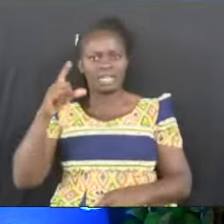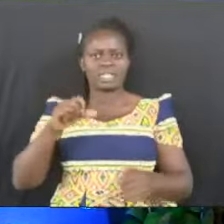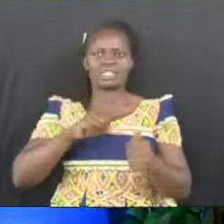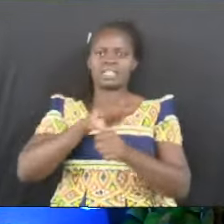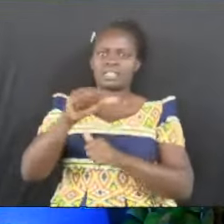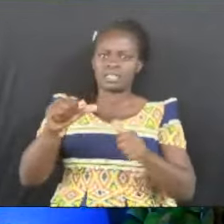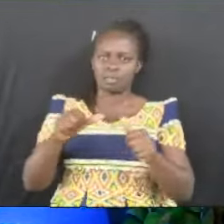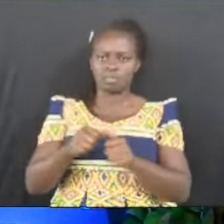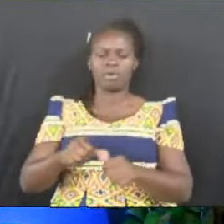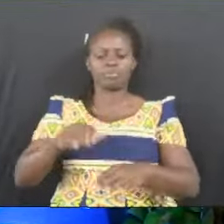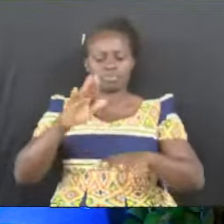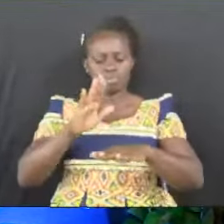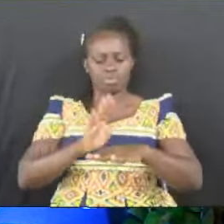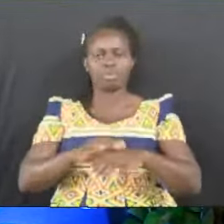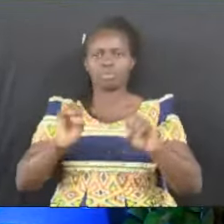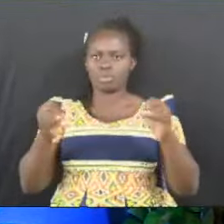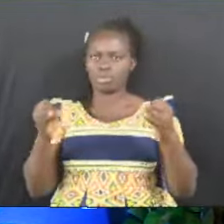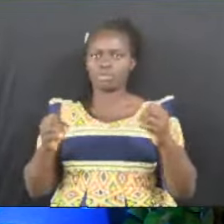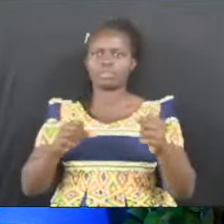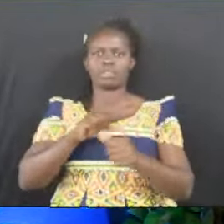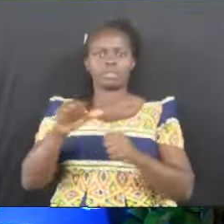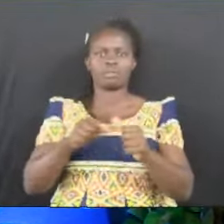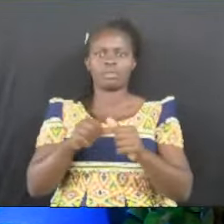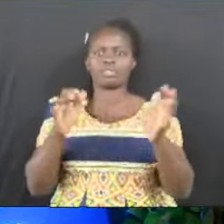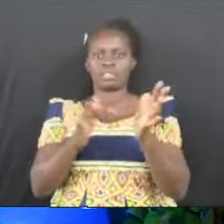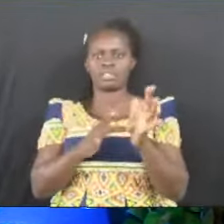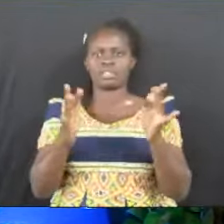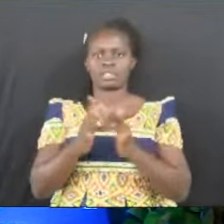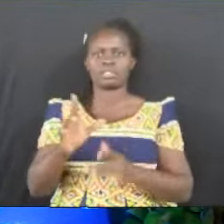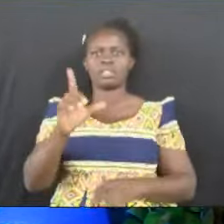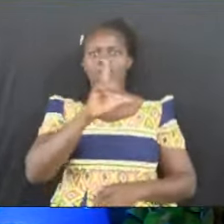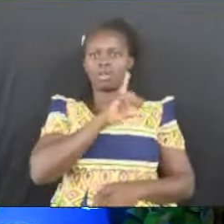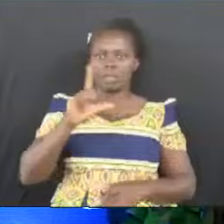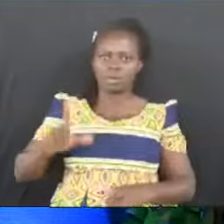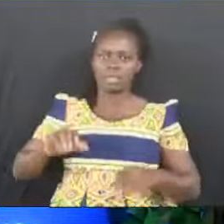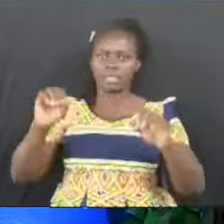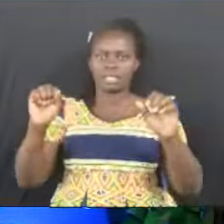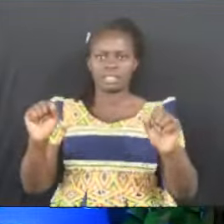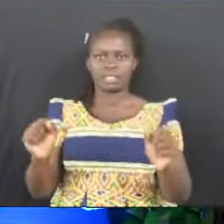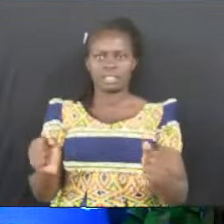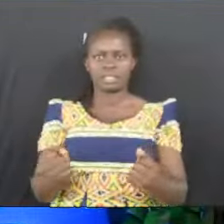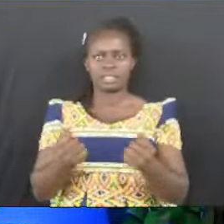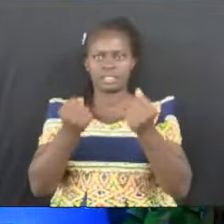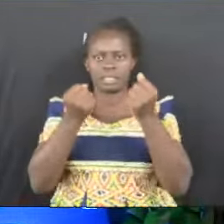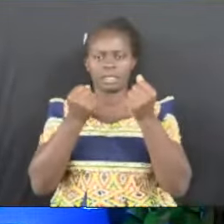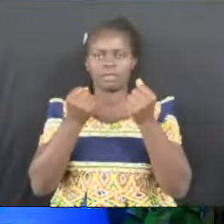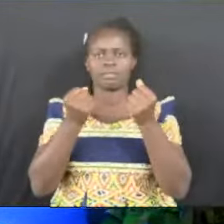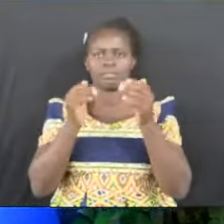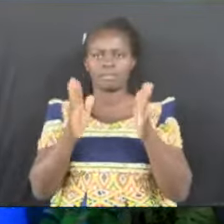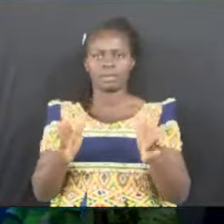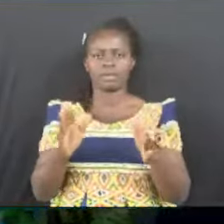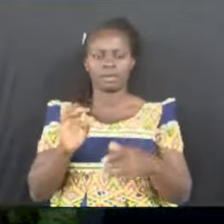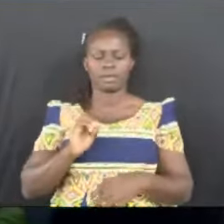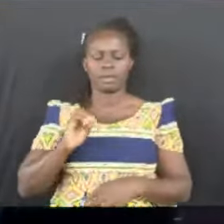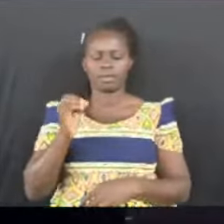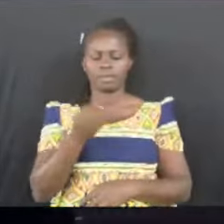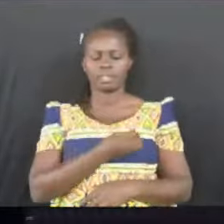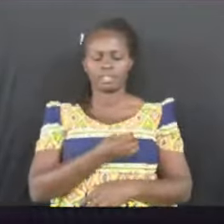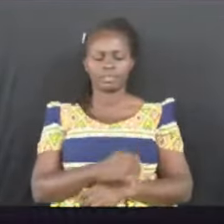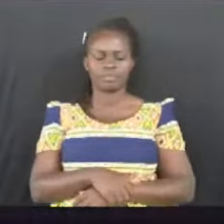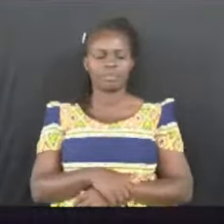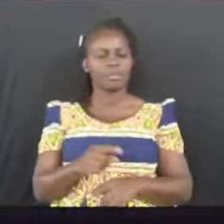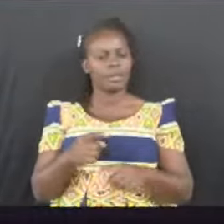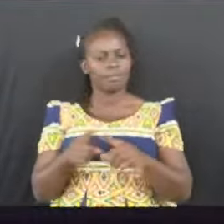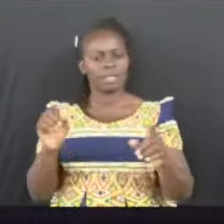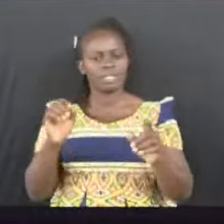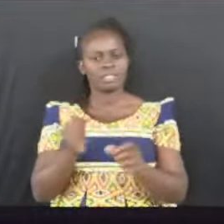Lord and Savior, Lord and Savior. And interestingly, he cannot be a Savior if he was